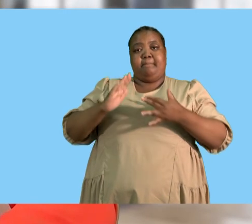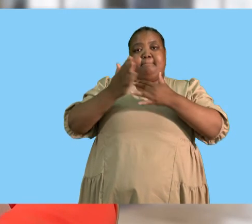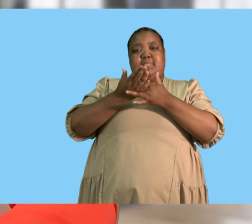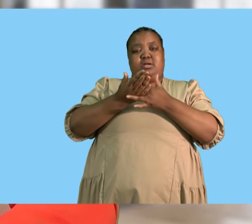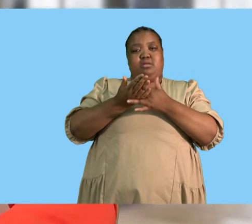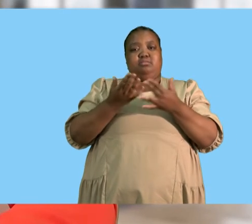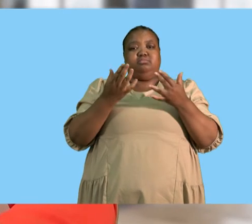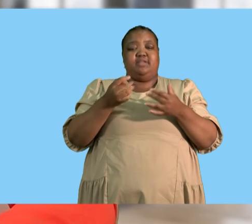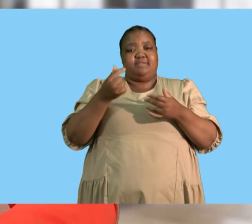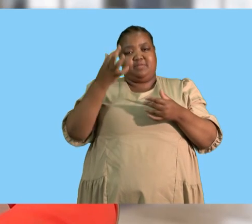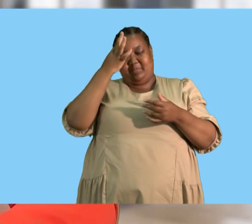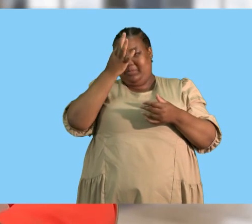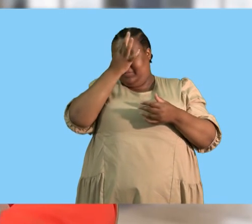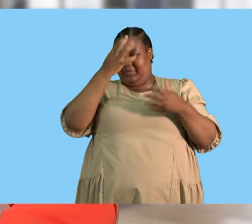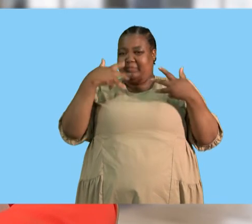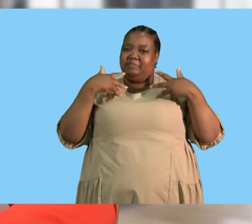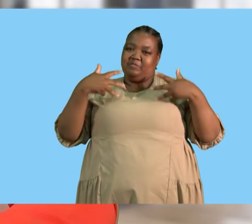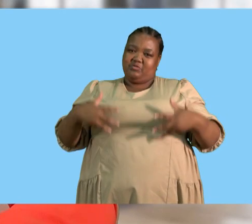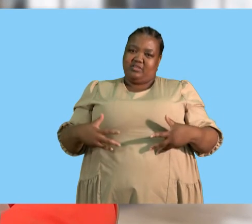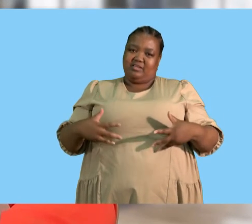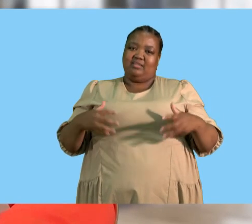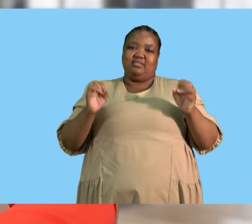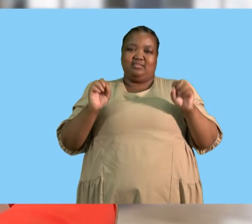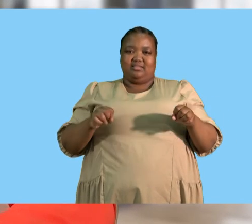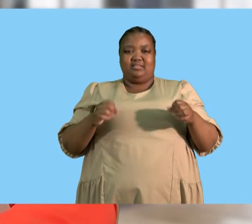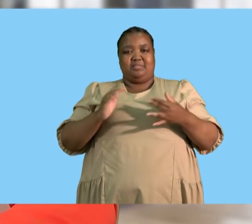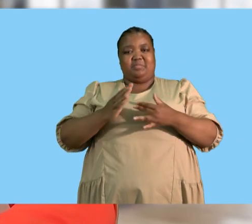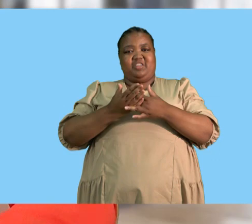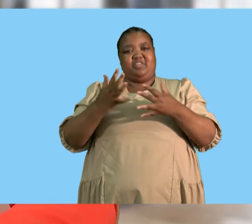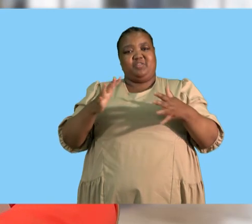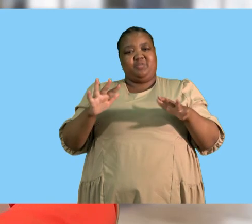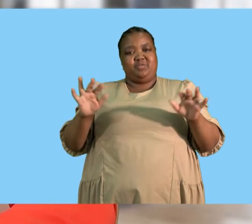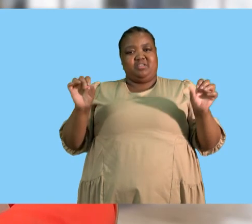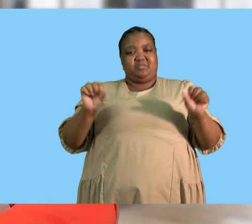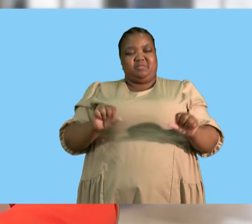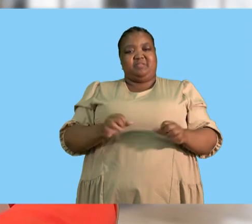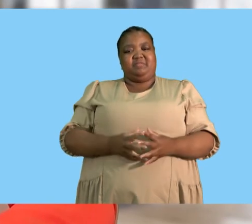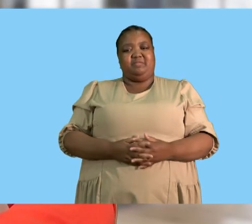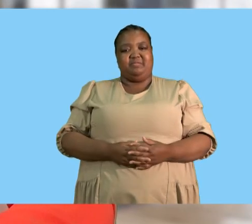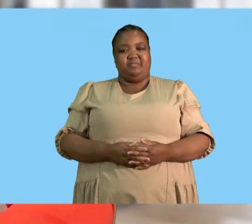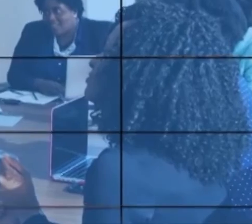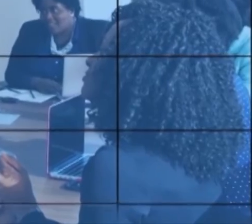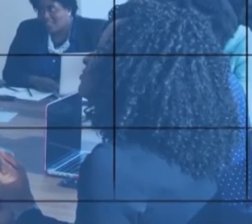am going to give you a few minutes to relax, and then I will see you after an ad break.